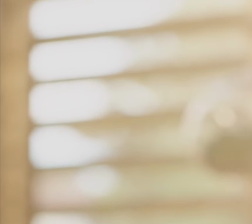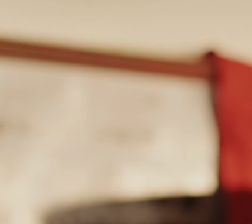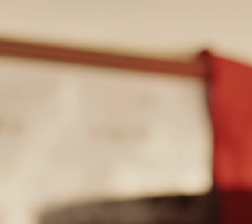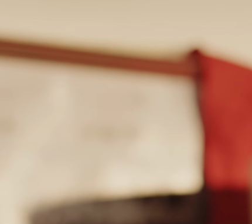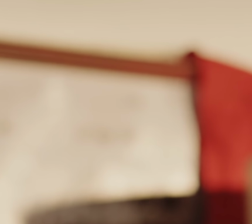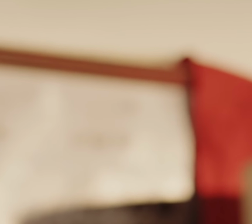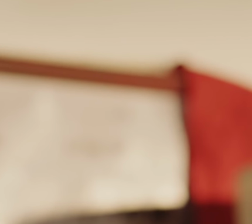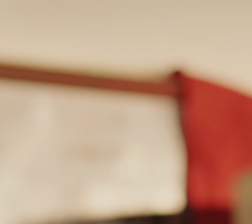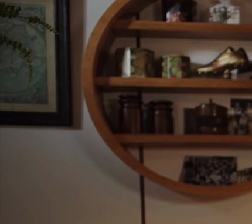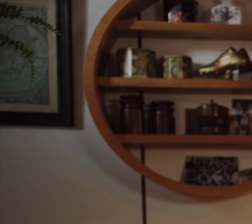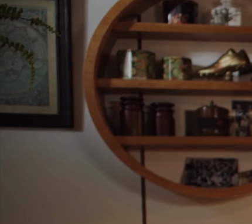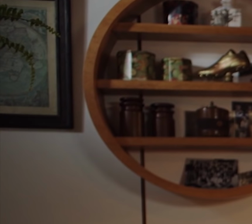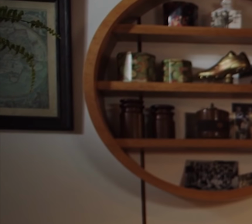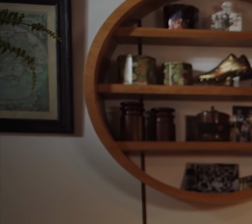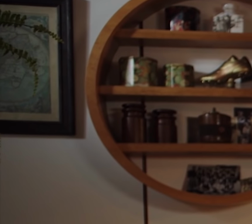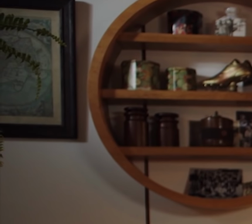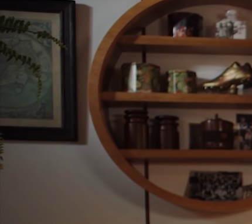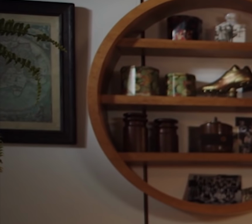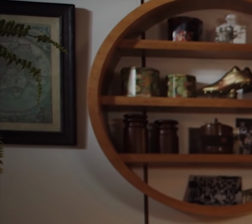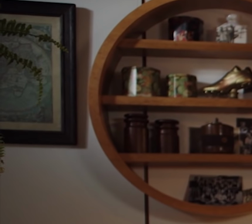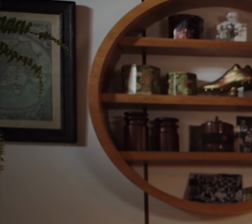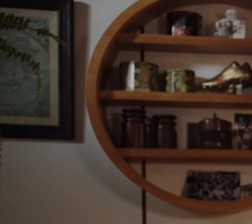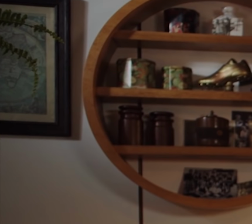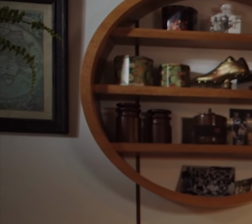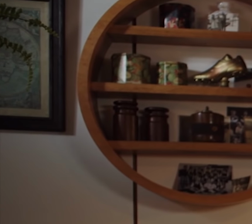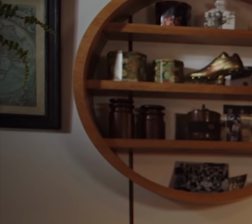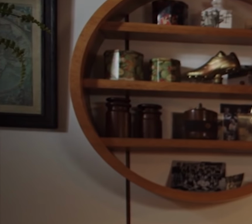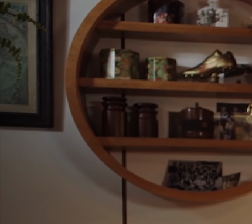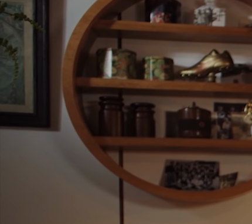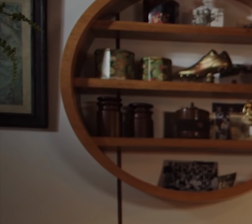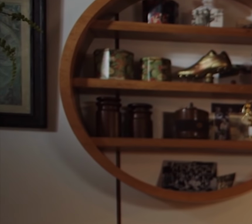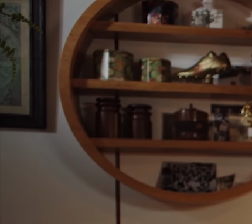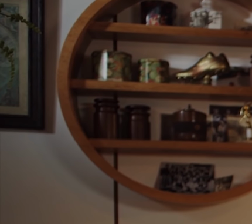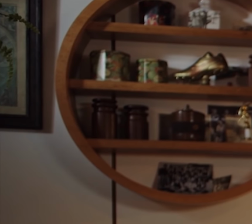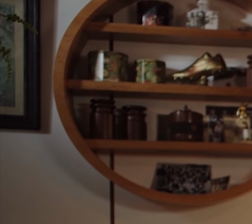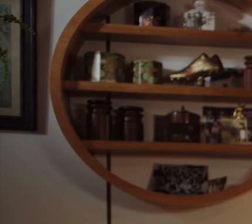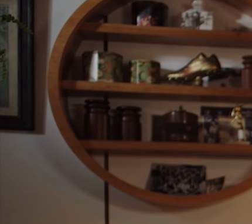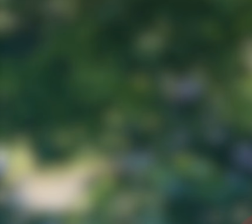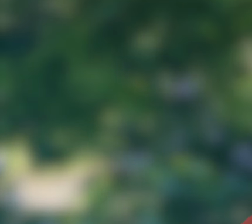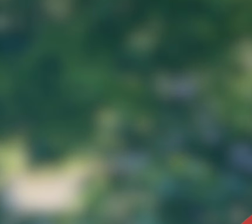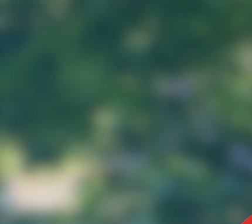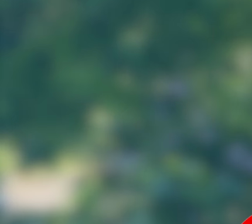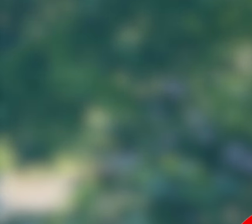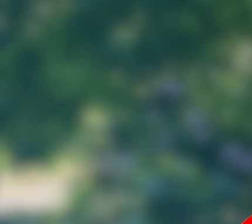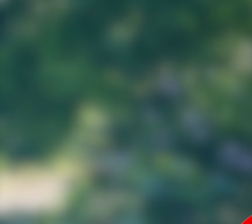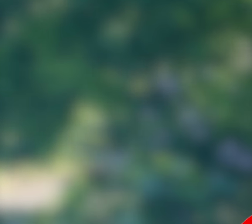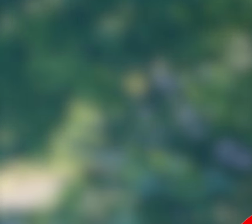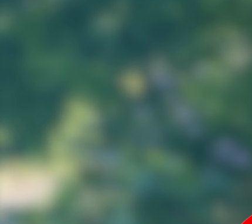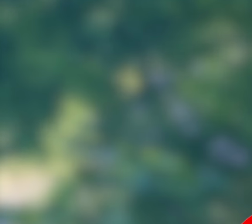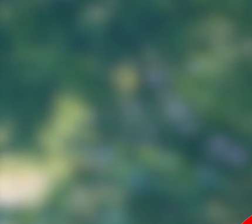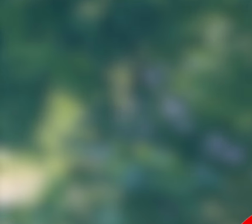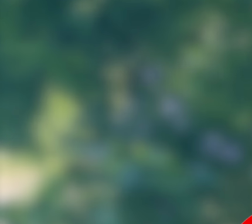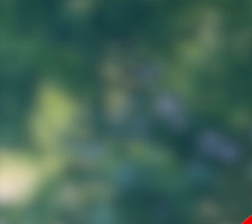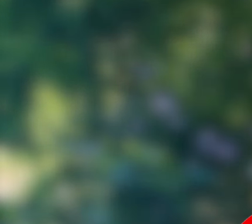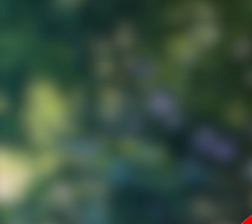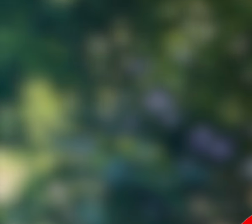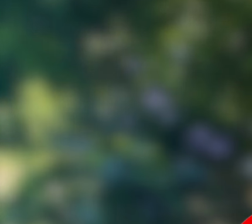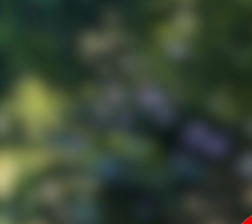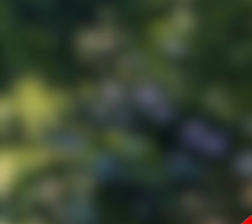everywhere. MasterCard, start something priceless. Brought to you in partnership with